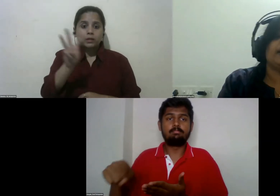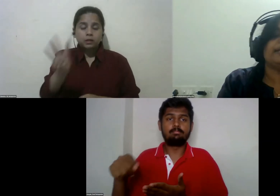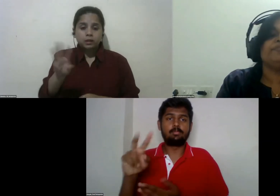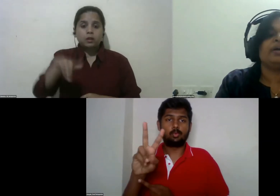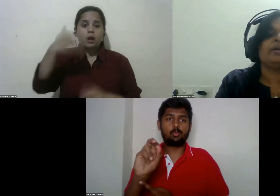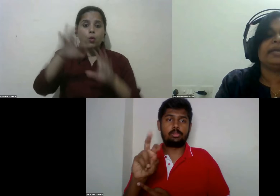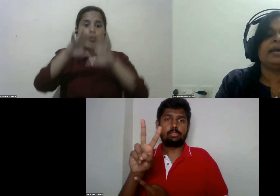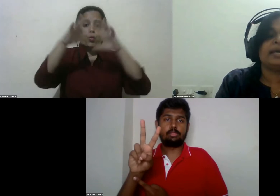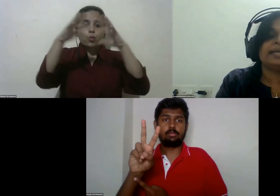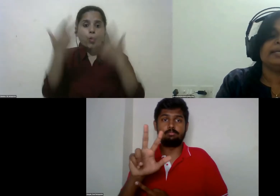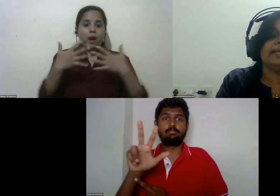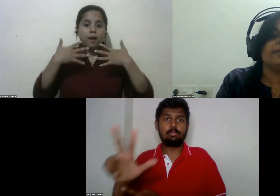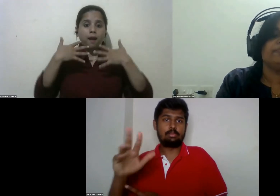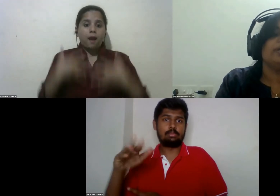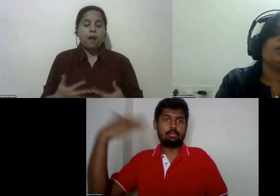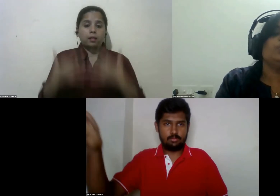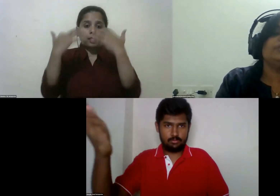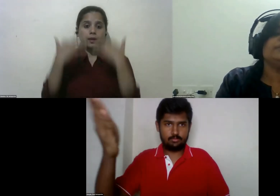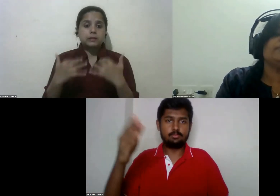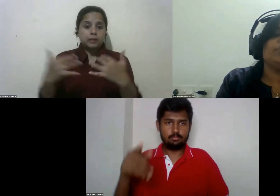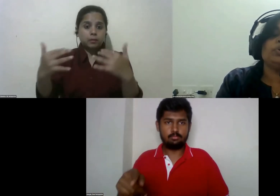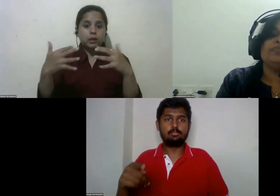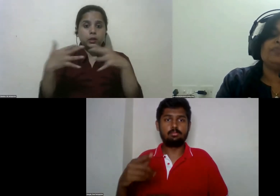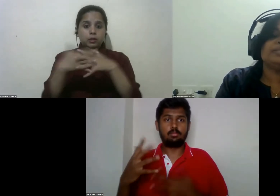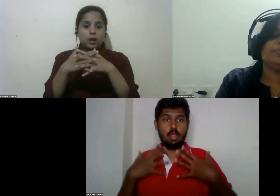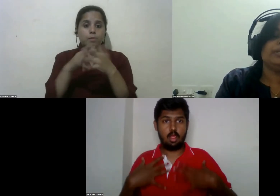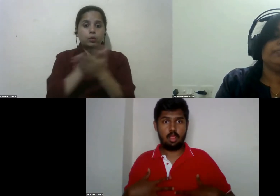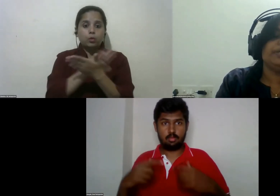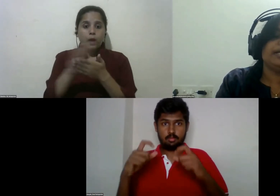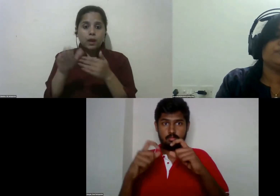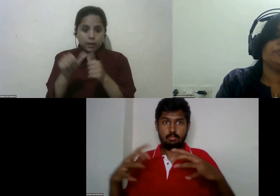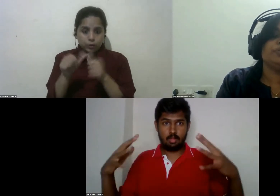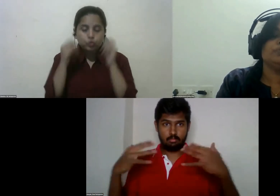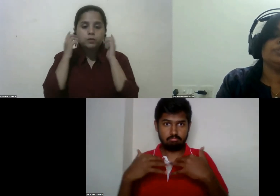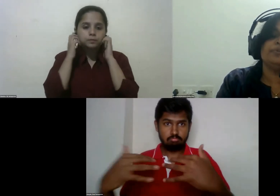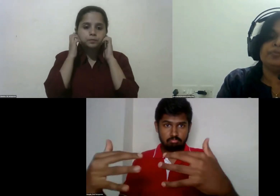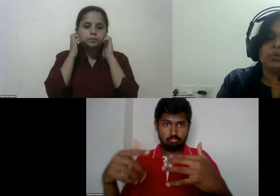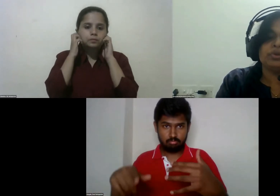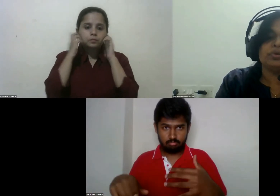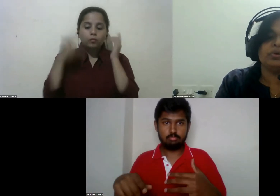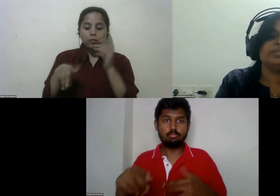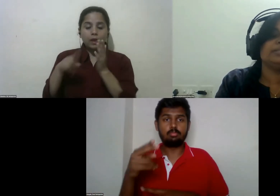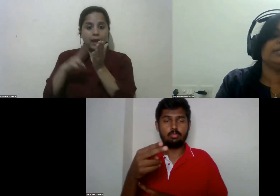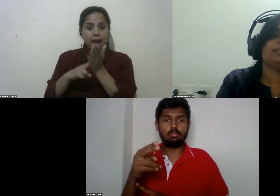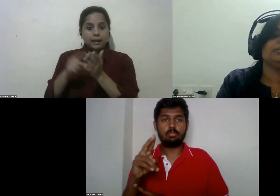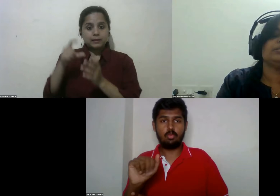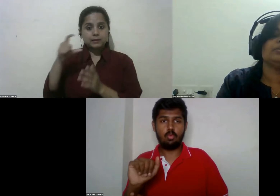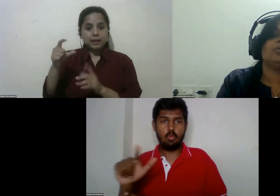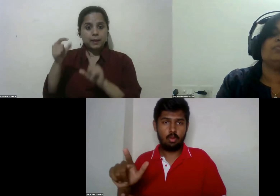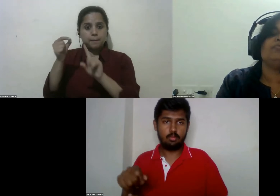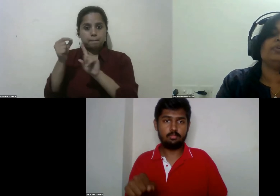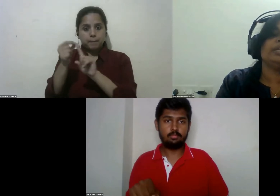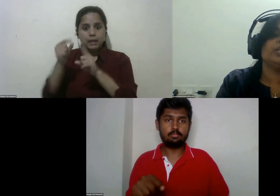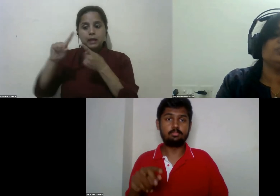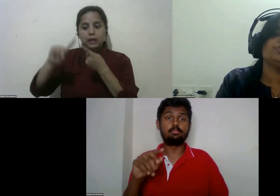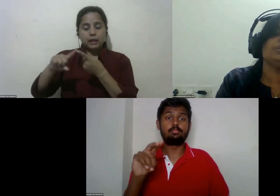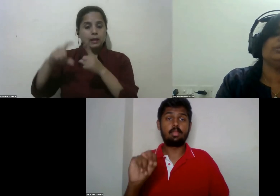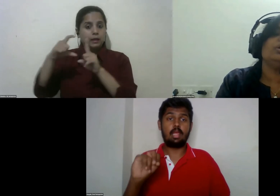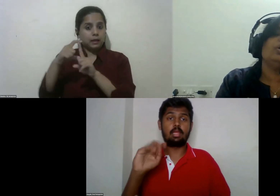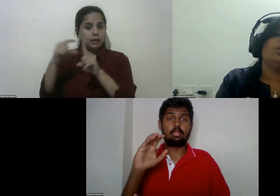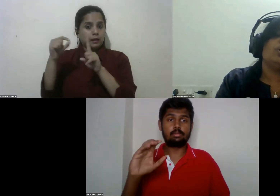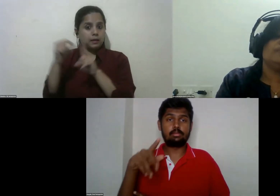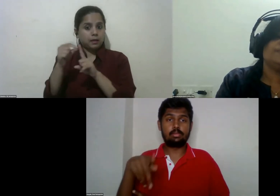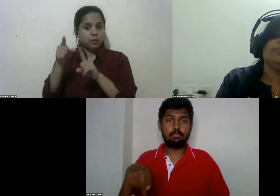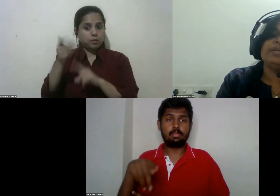step, IFRA and IDF, with the support of NCPDP, has produced a report on the status of